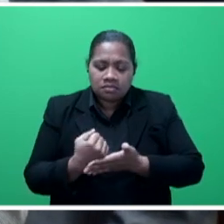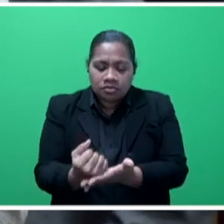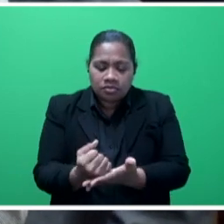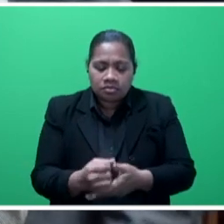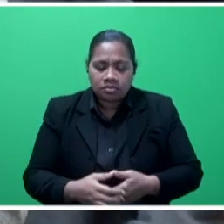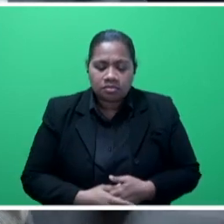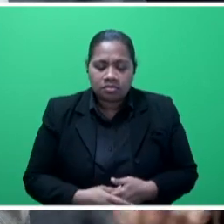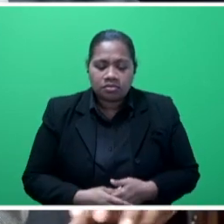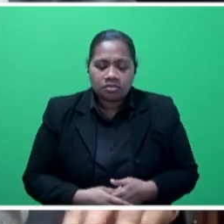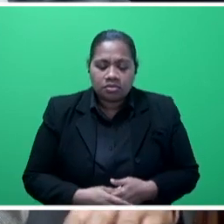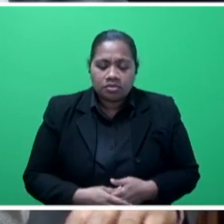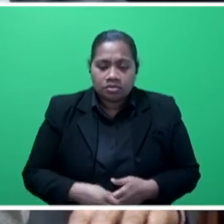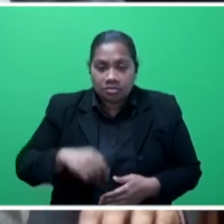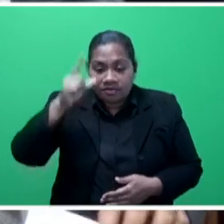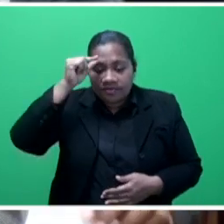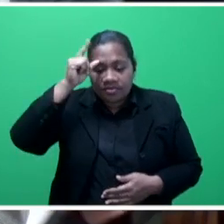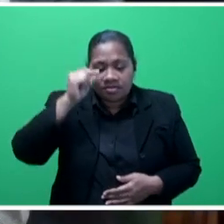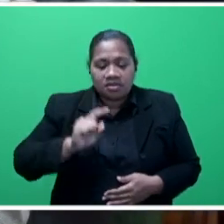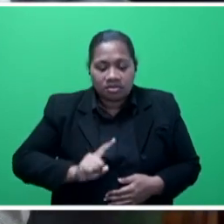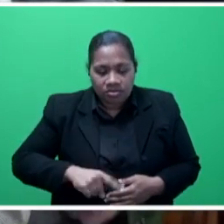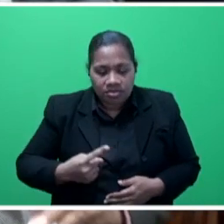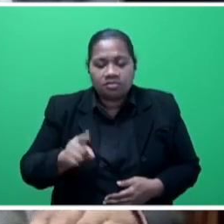most vulnerable Fijians and continue to do so.